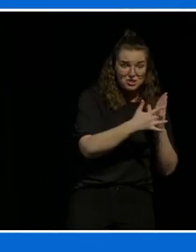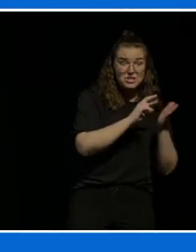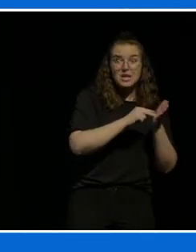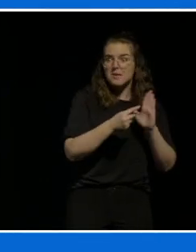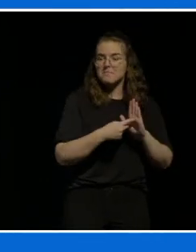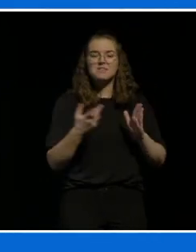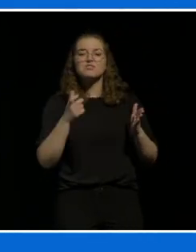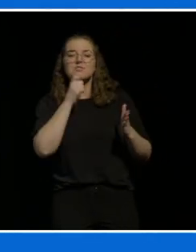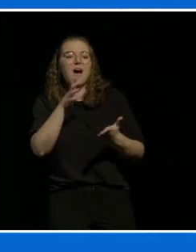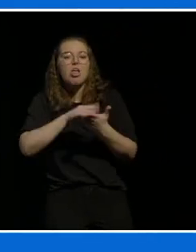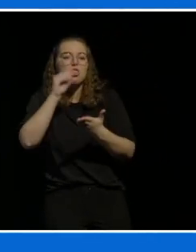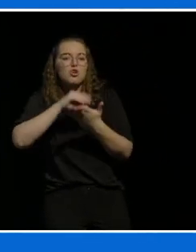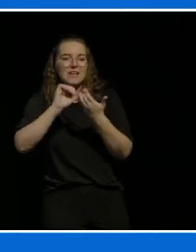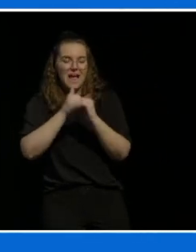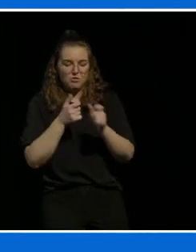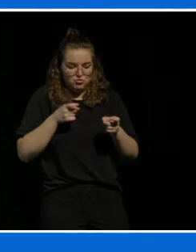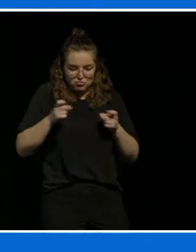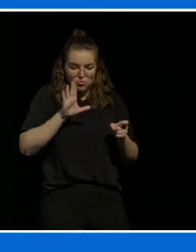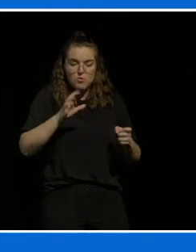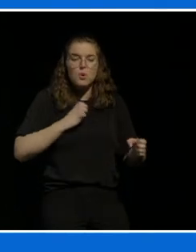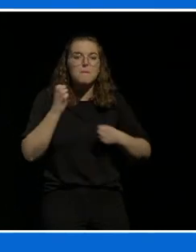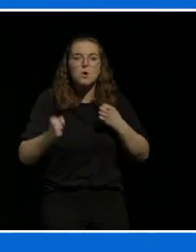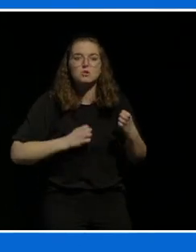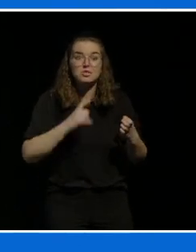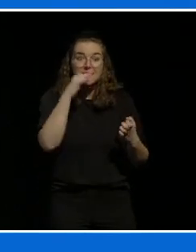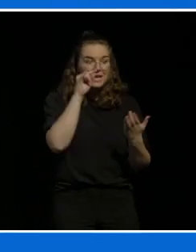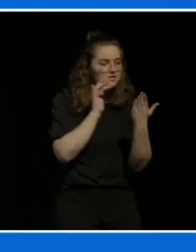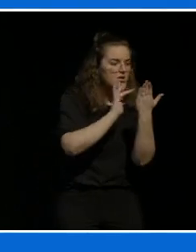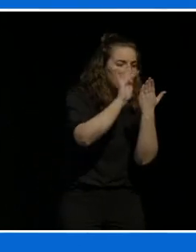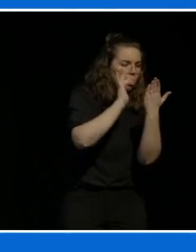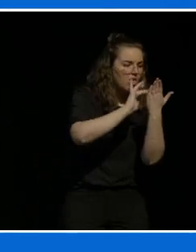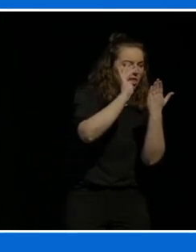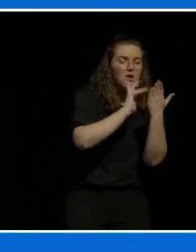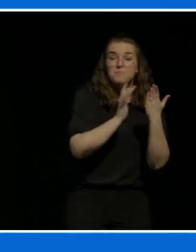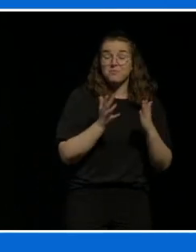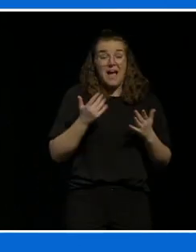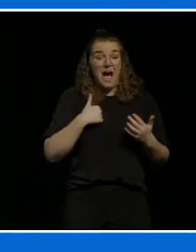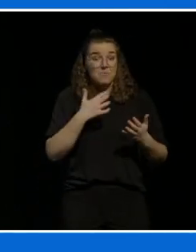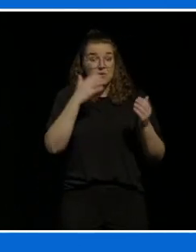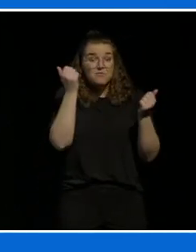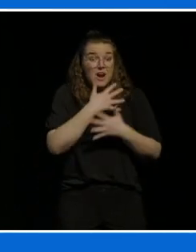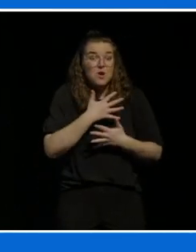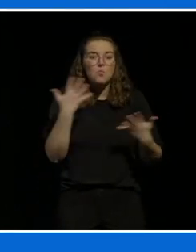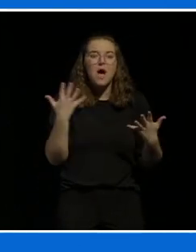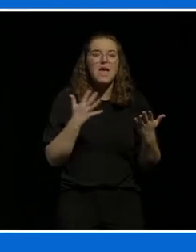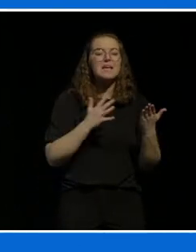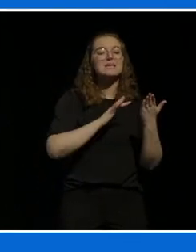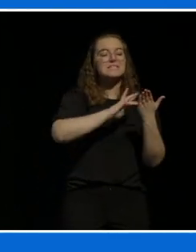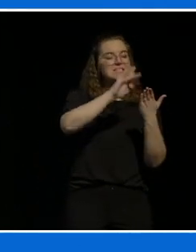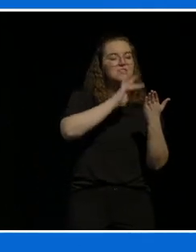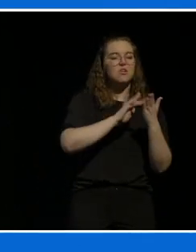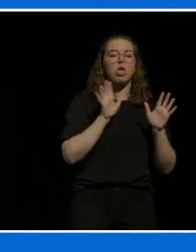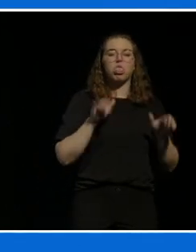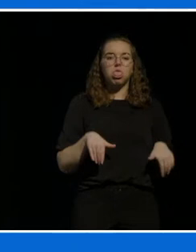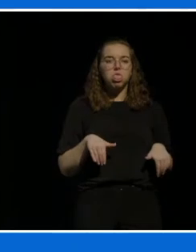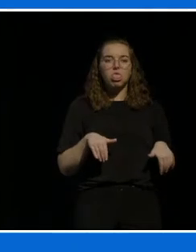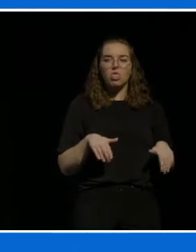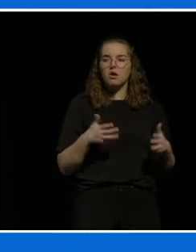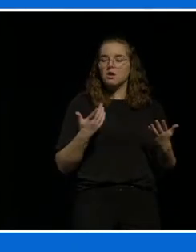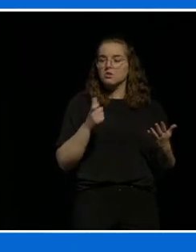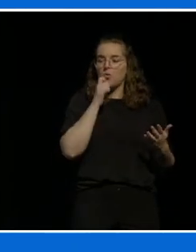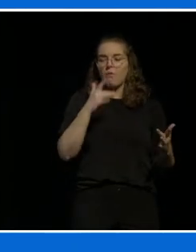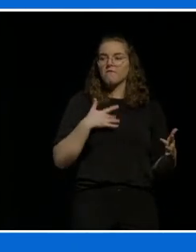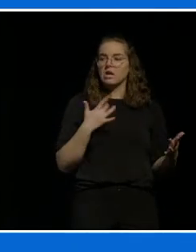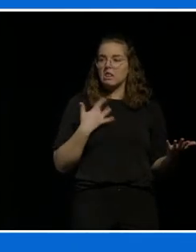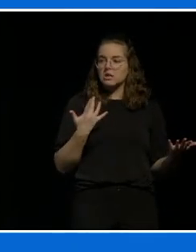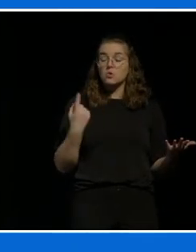for youth. These kids are on these devices. The thing that I'm most afraid of is the digital apathy. And so we want them to feel something so that they